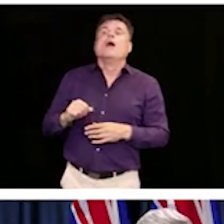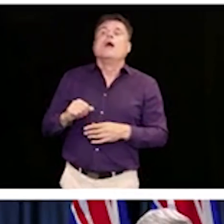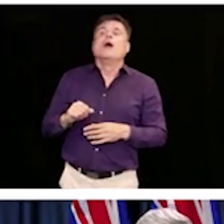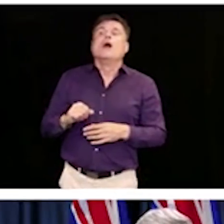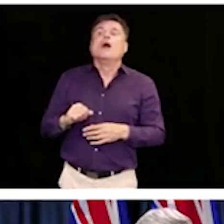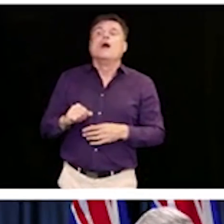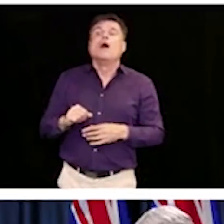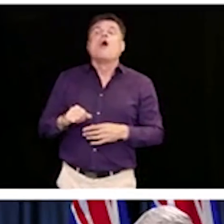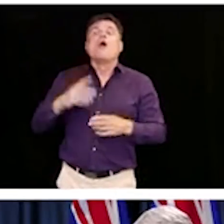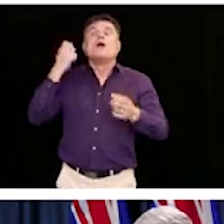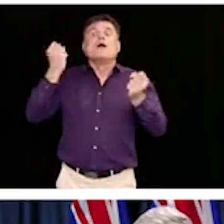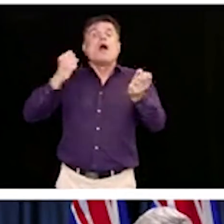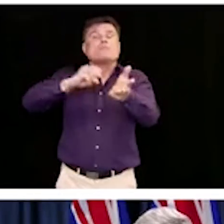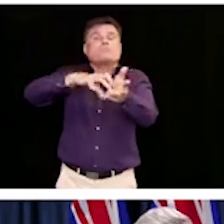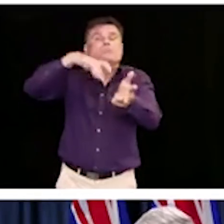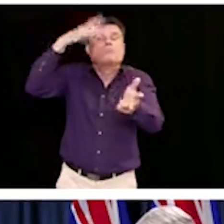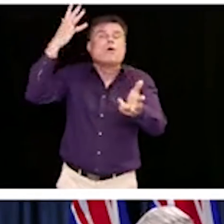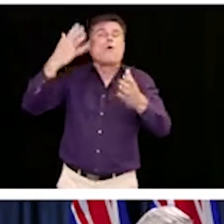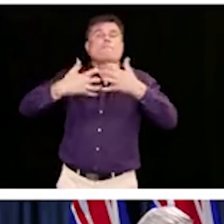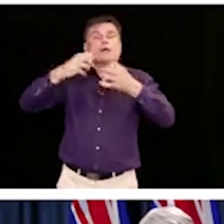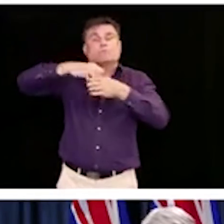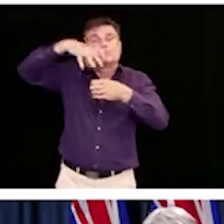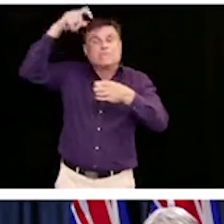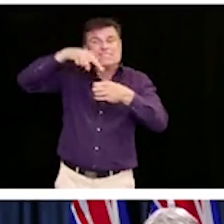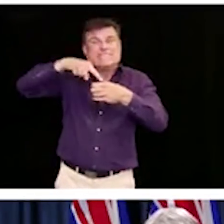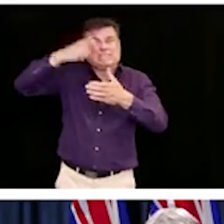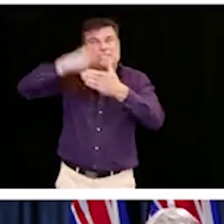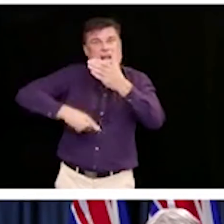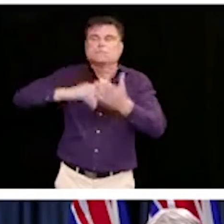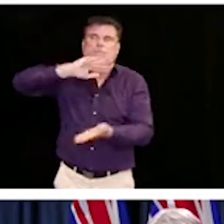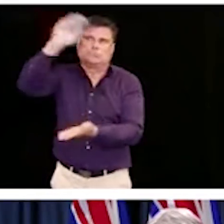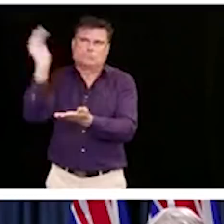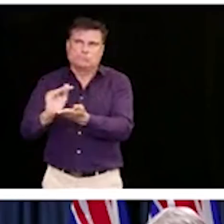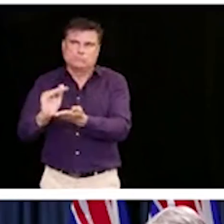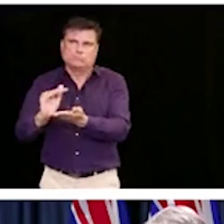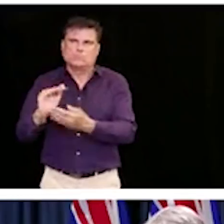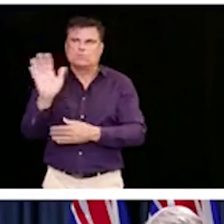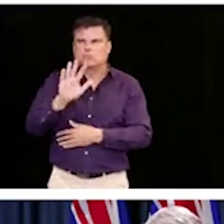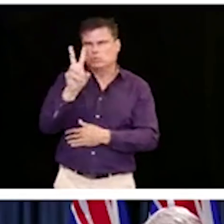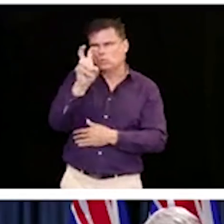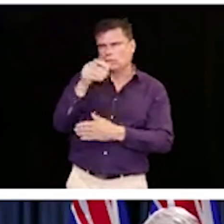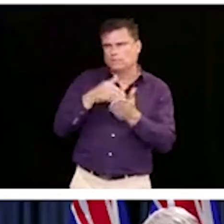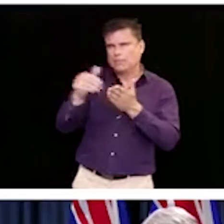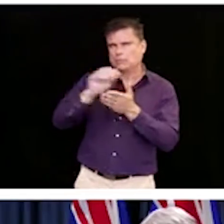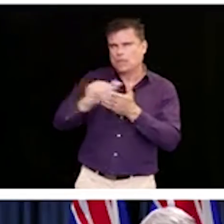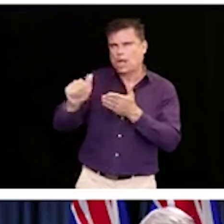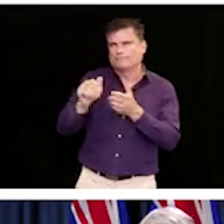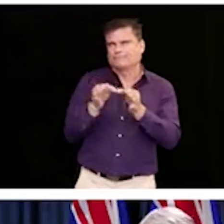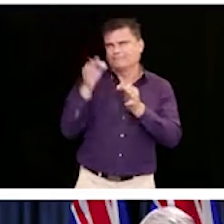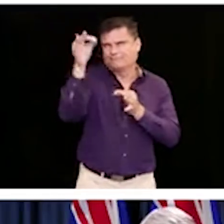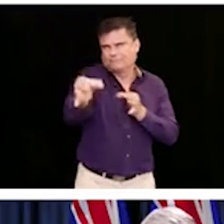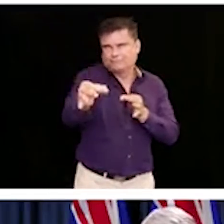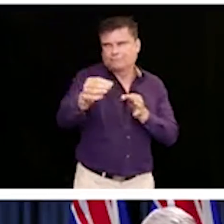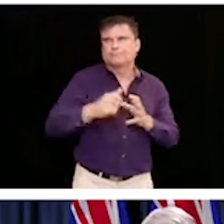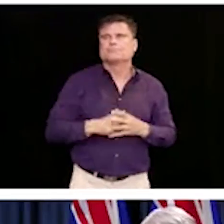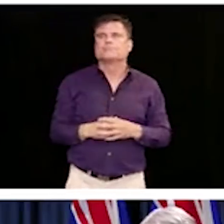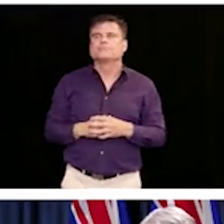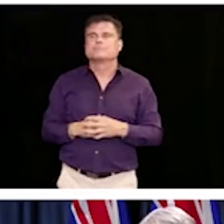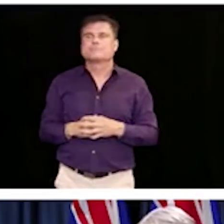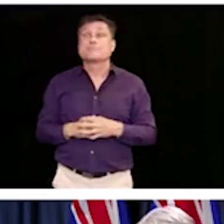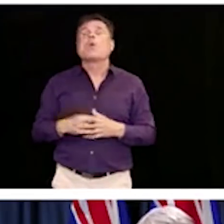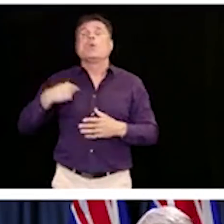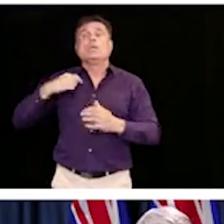tax and other budget 2020 measures, $200 million. And we also implemented tax and payment deferral